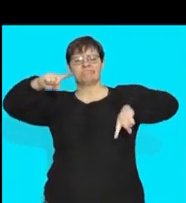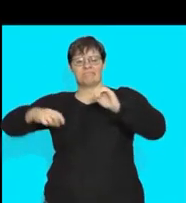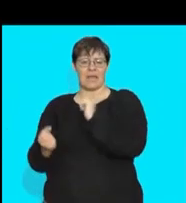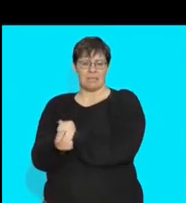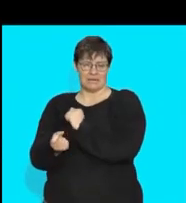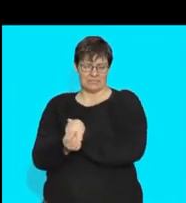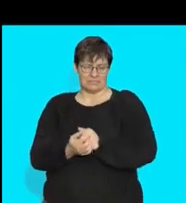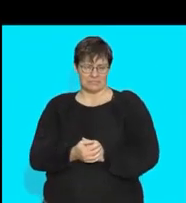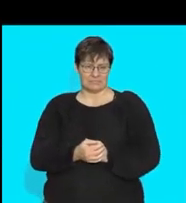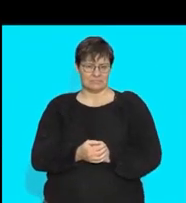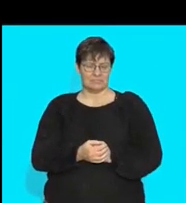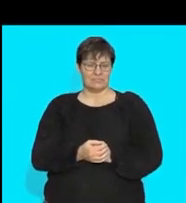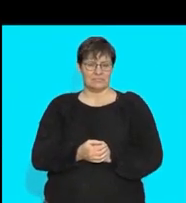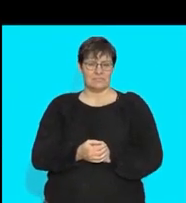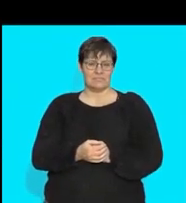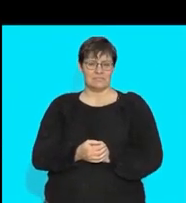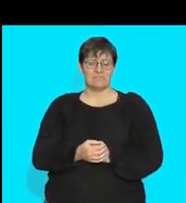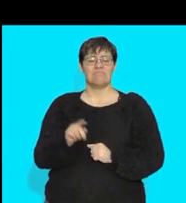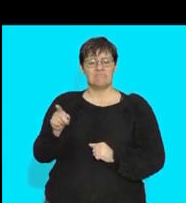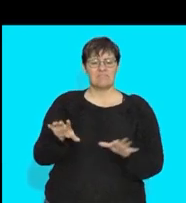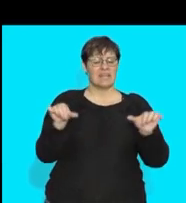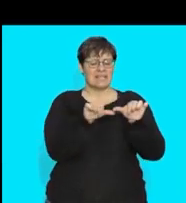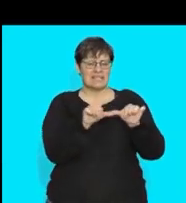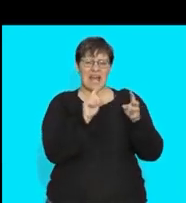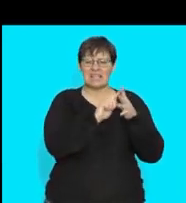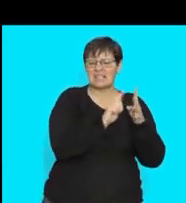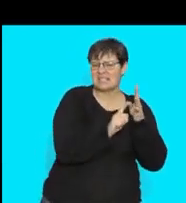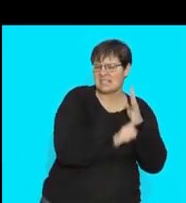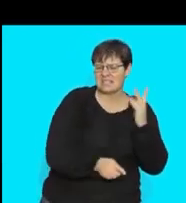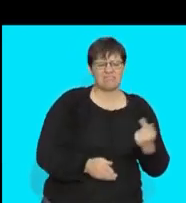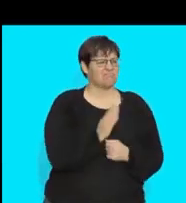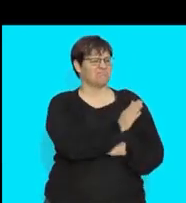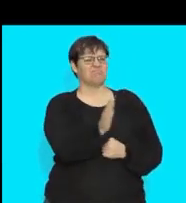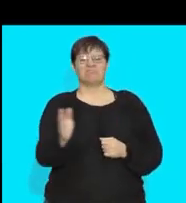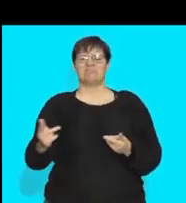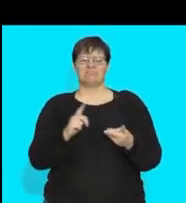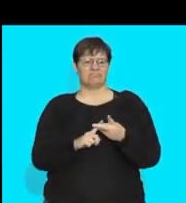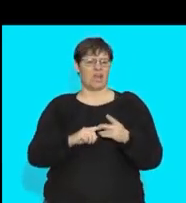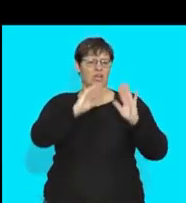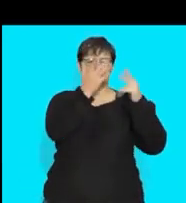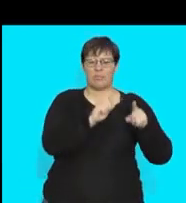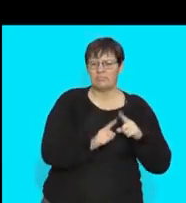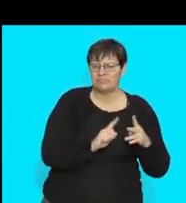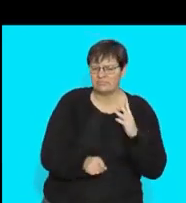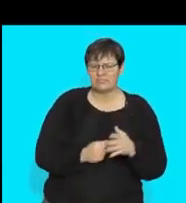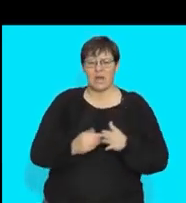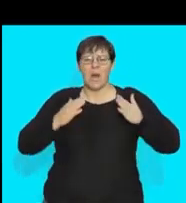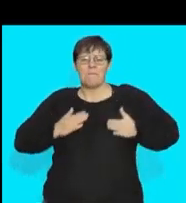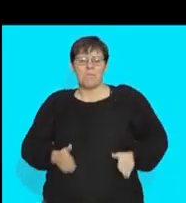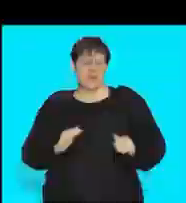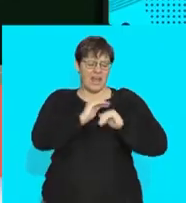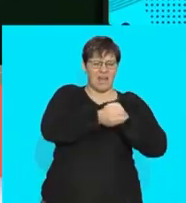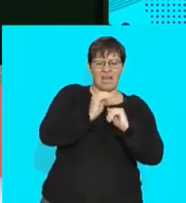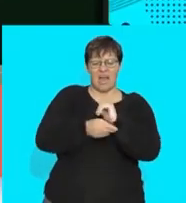said, organisms are different sizes, organisms are different shapes, they've got different body